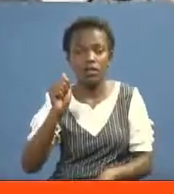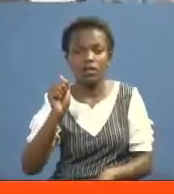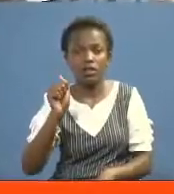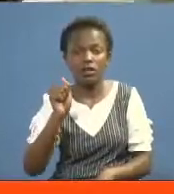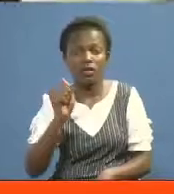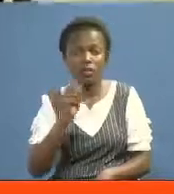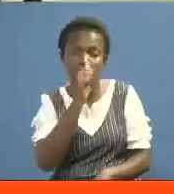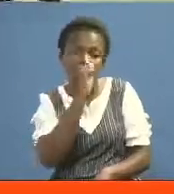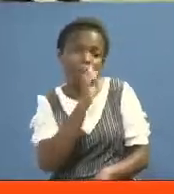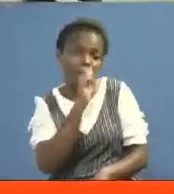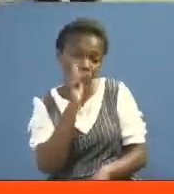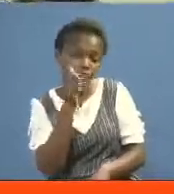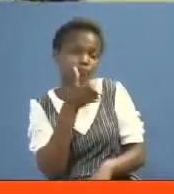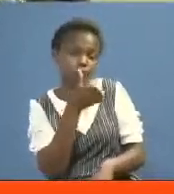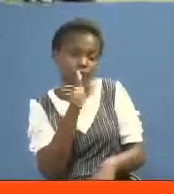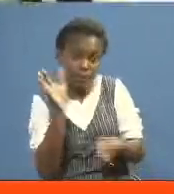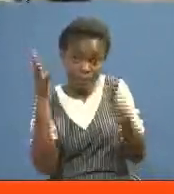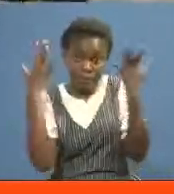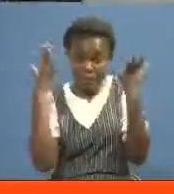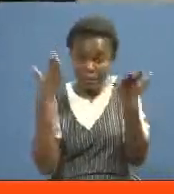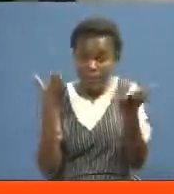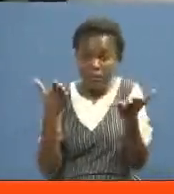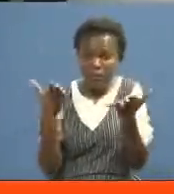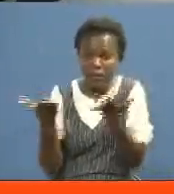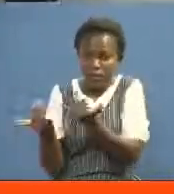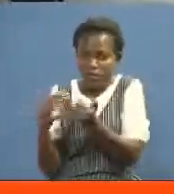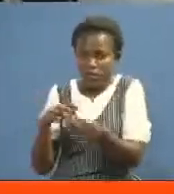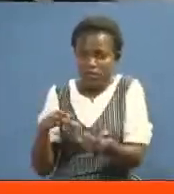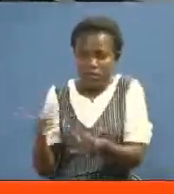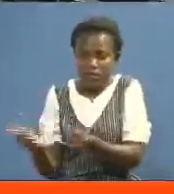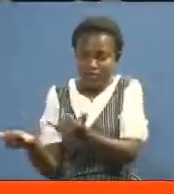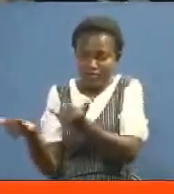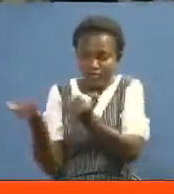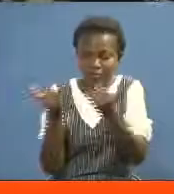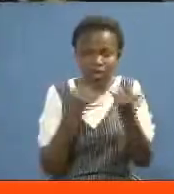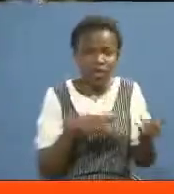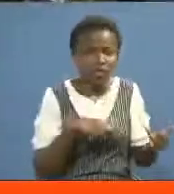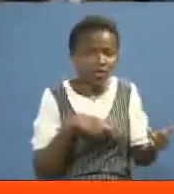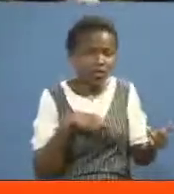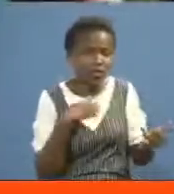attended by close family members, invited guests and leaders.